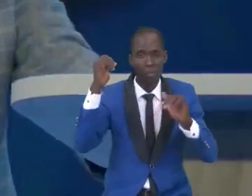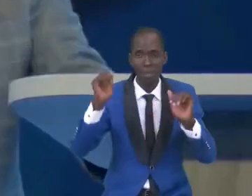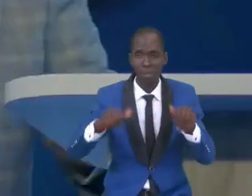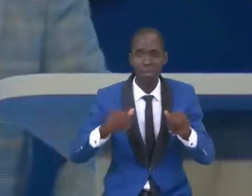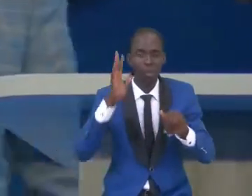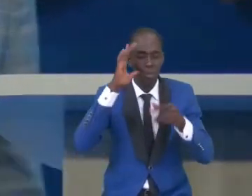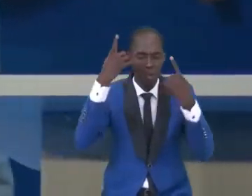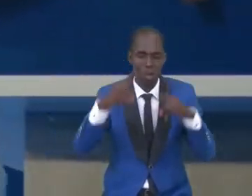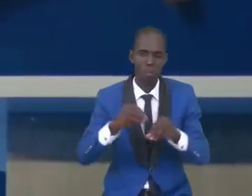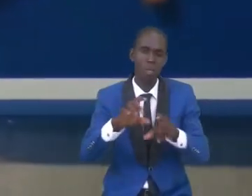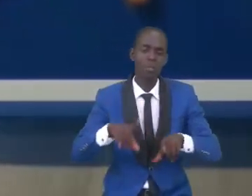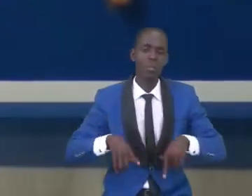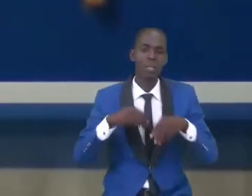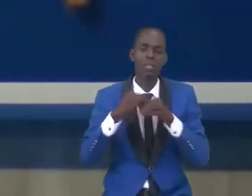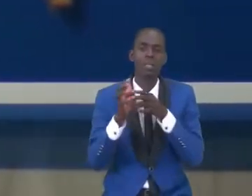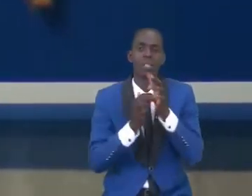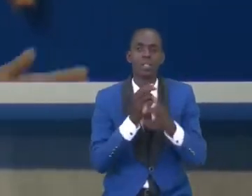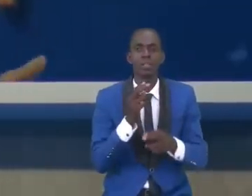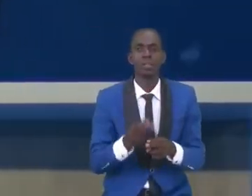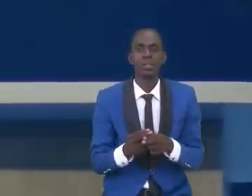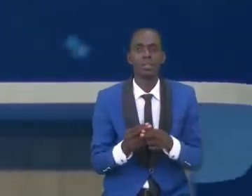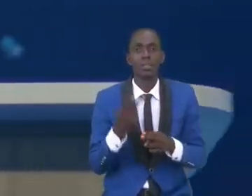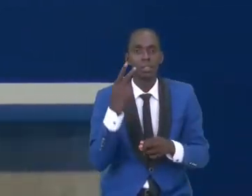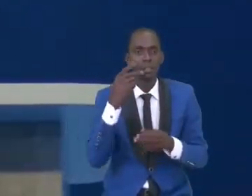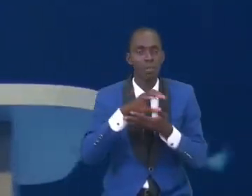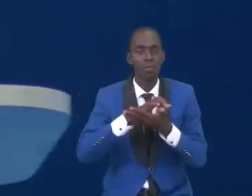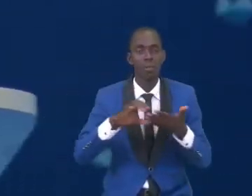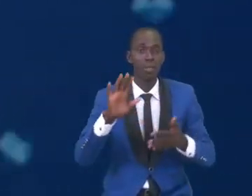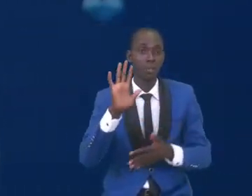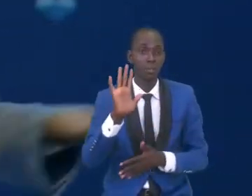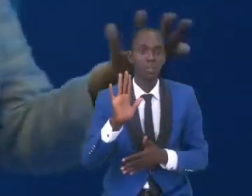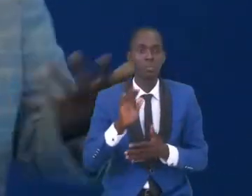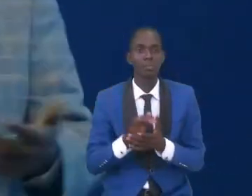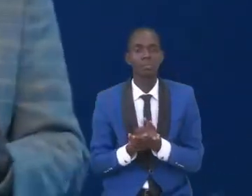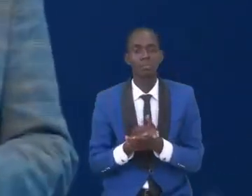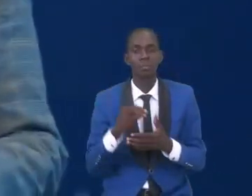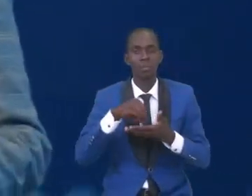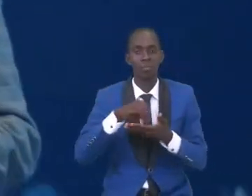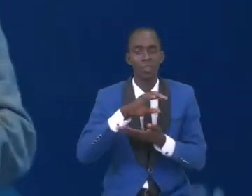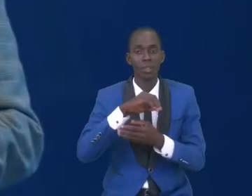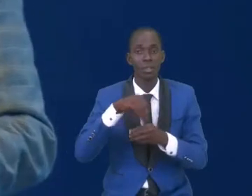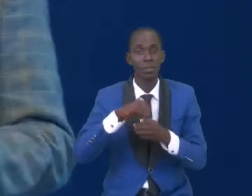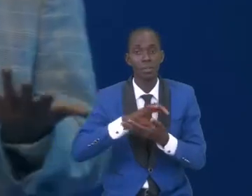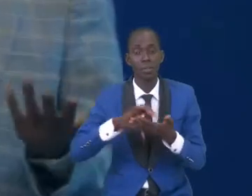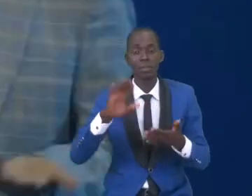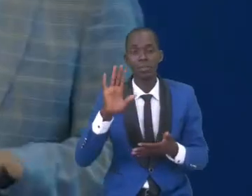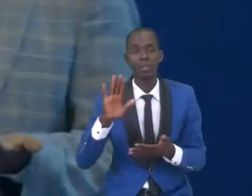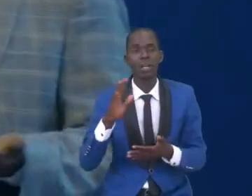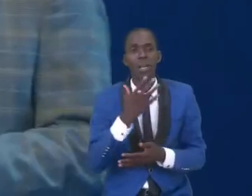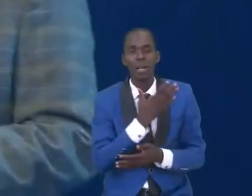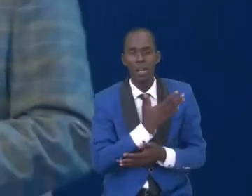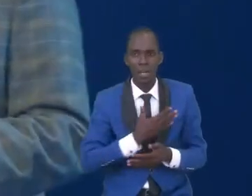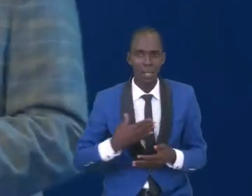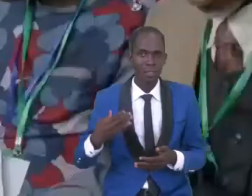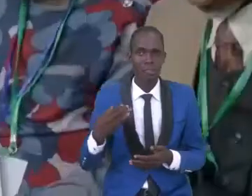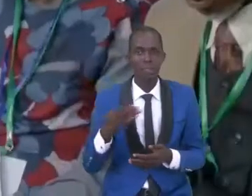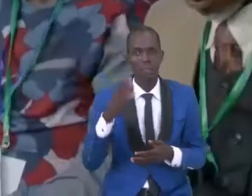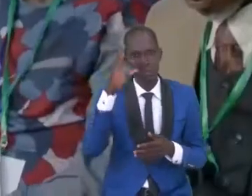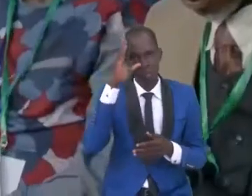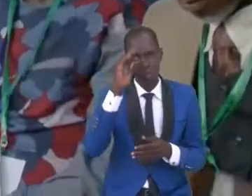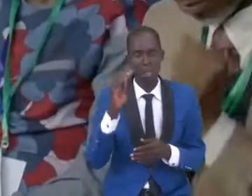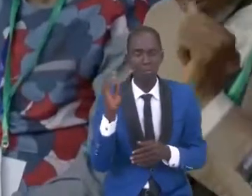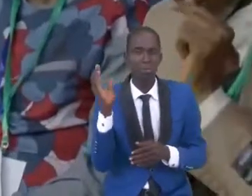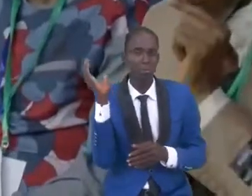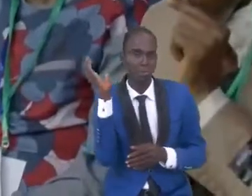will happen in your life. Look at verse 5. In verse 5, and he gave heed unto